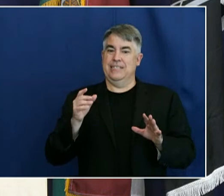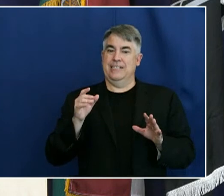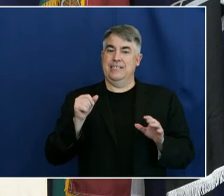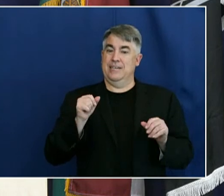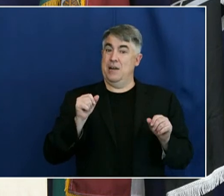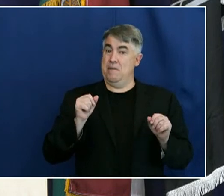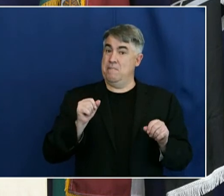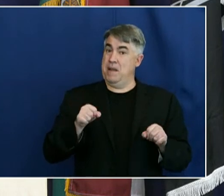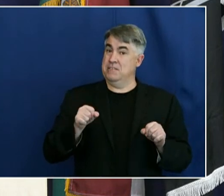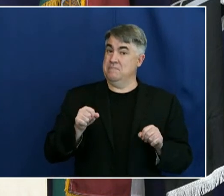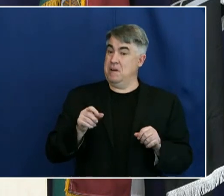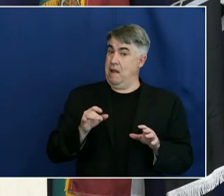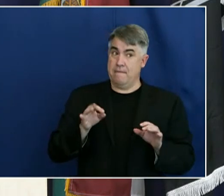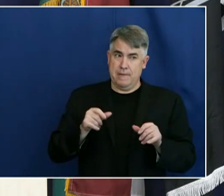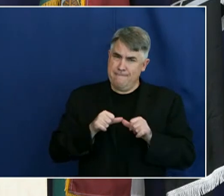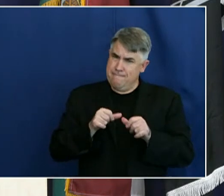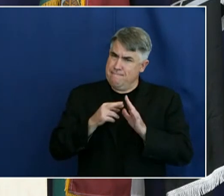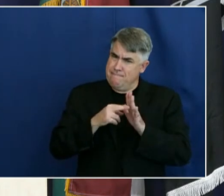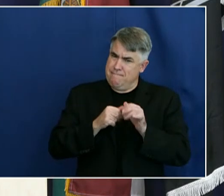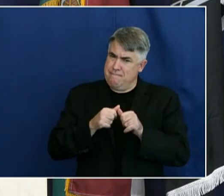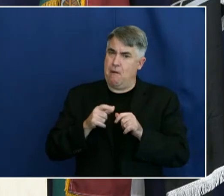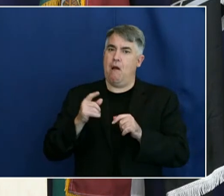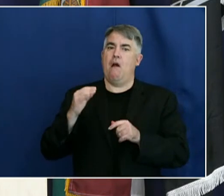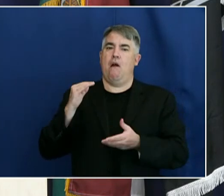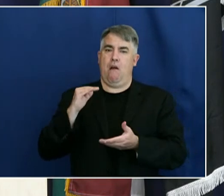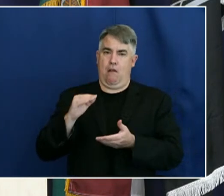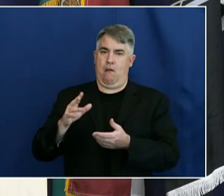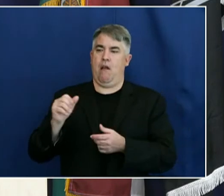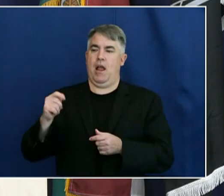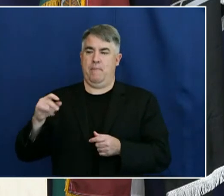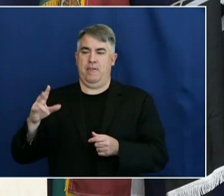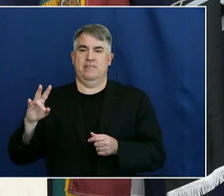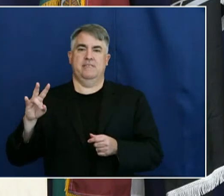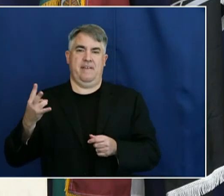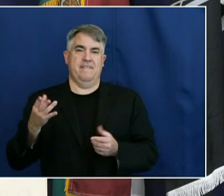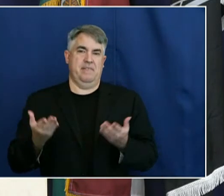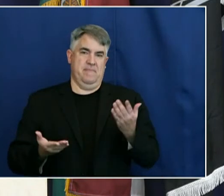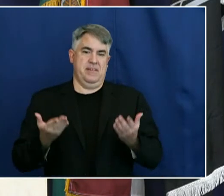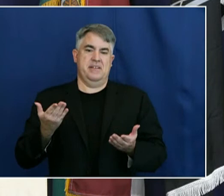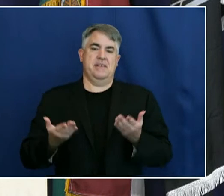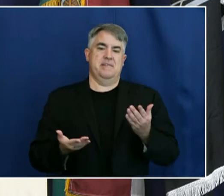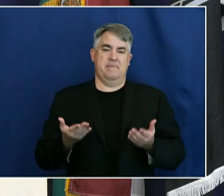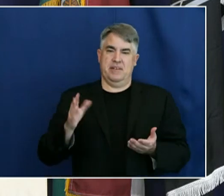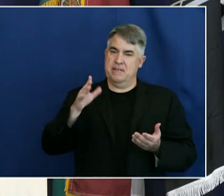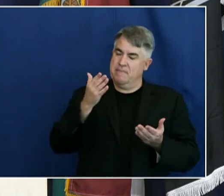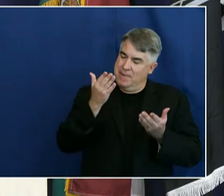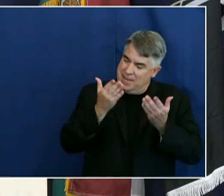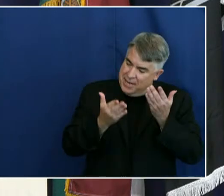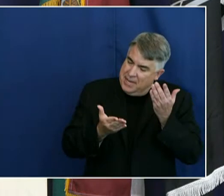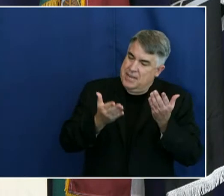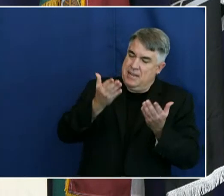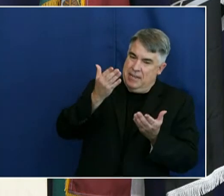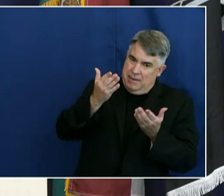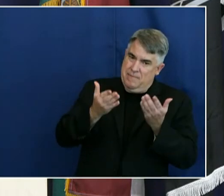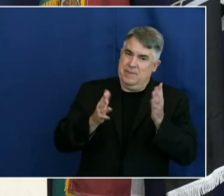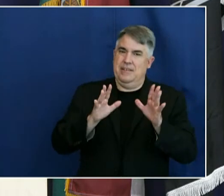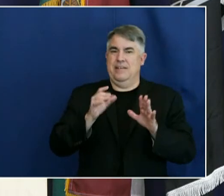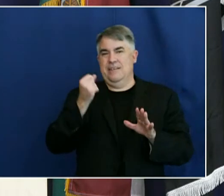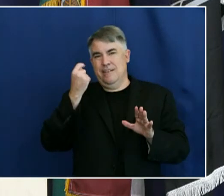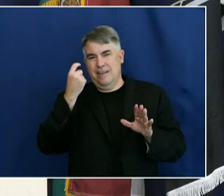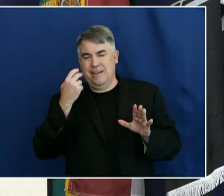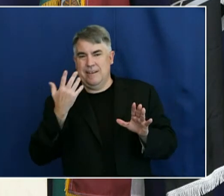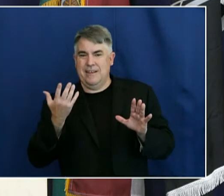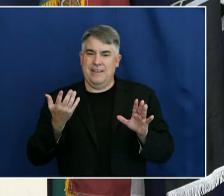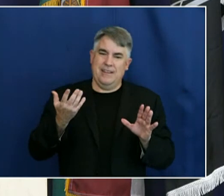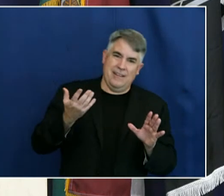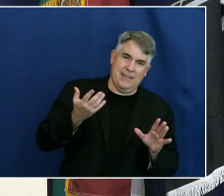tier. You know, I wouldn't want to say at this point, is it probable? But I think you're right that would be the first date that it